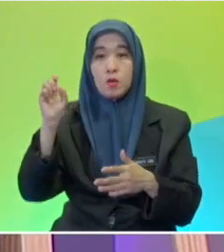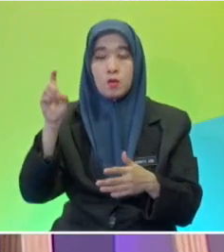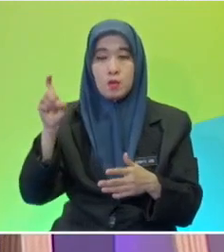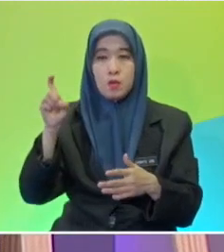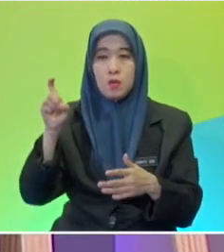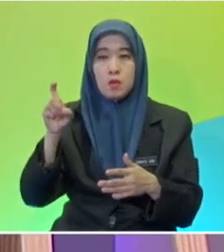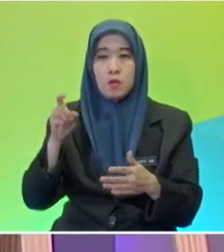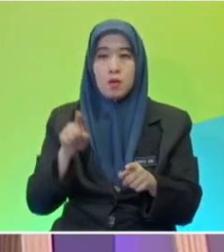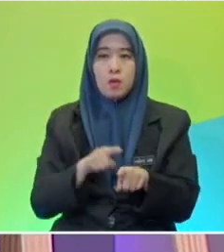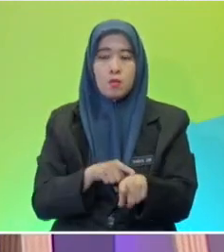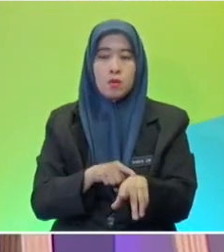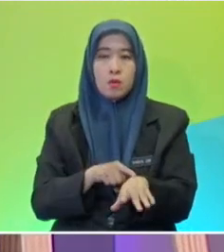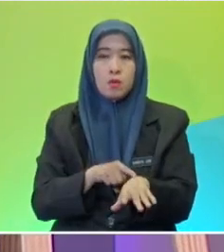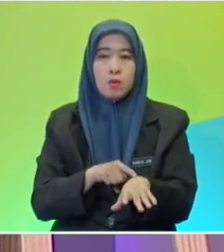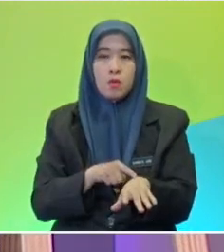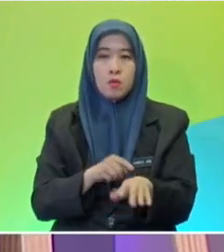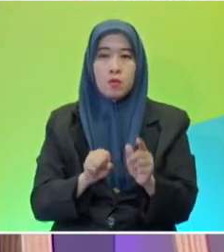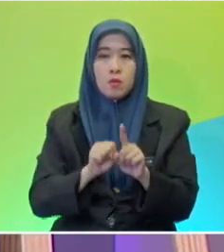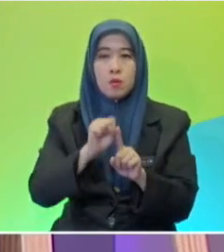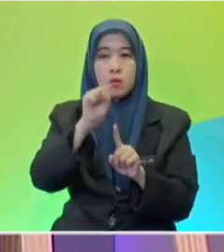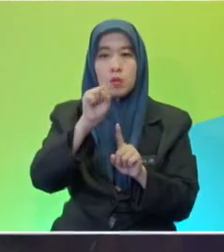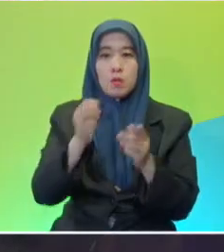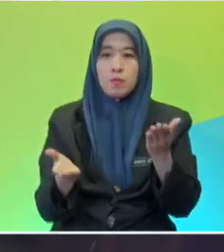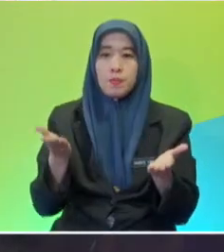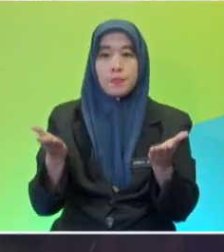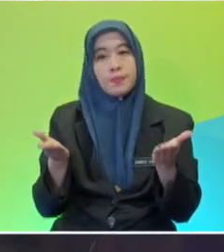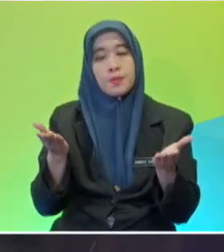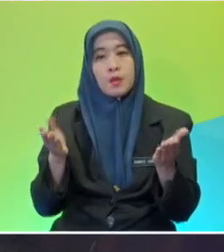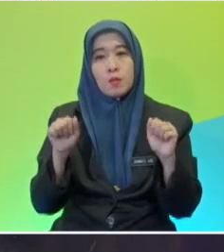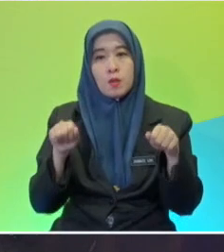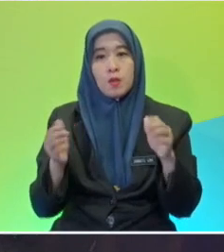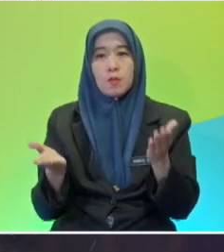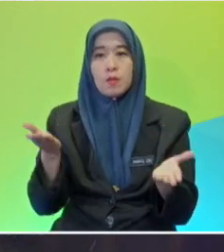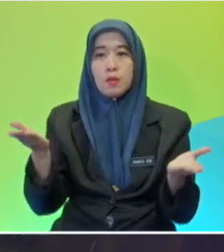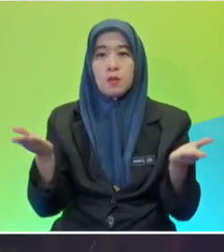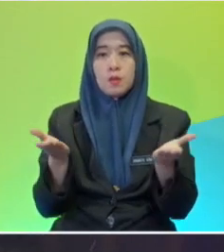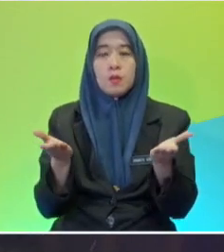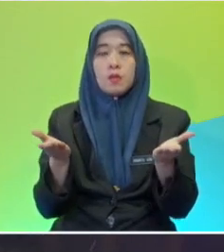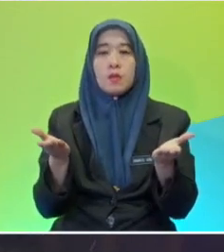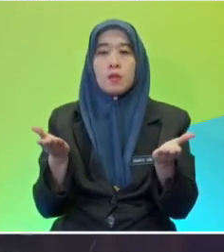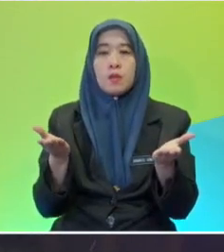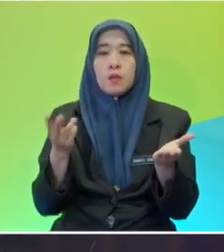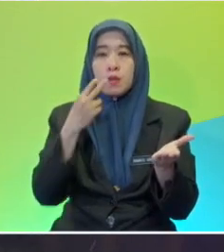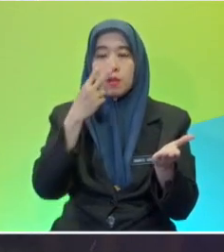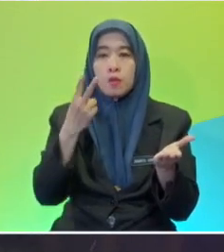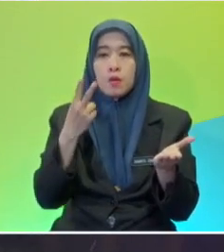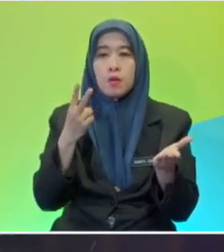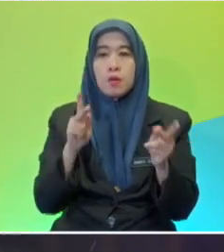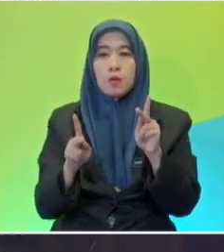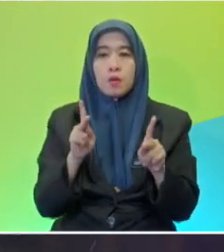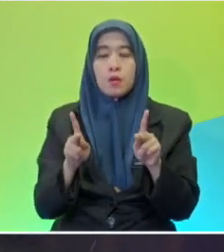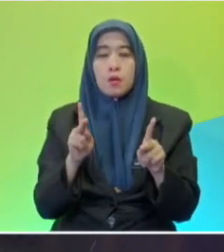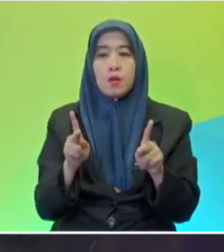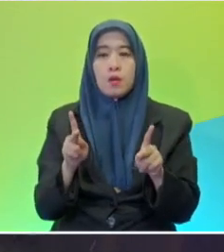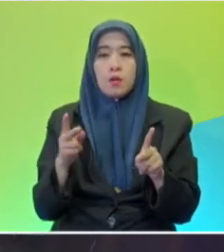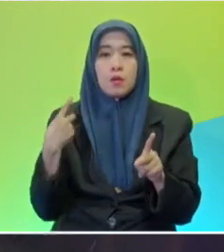time the balance, the temperature will be more balanced. I see. If not, let's say if you go to the desert, okay, how you